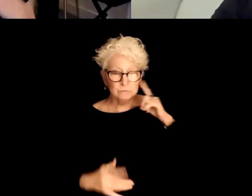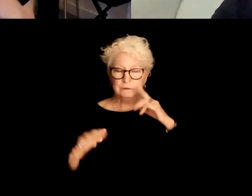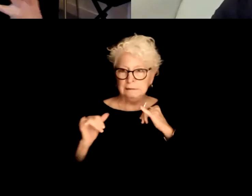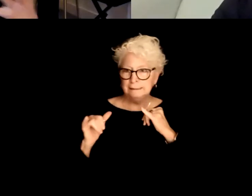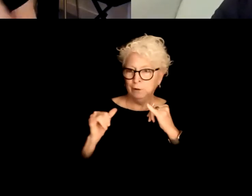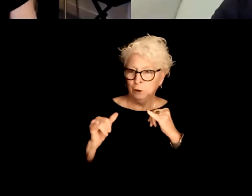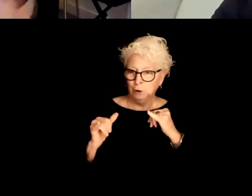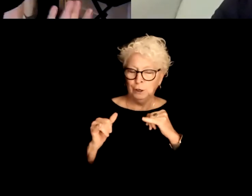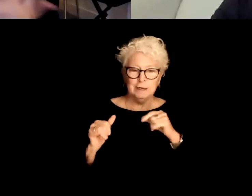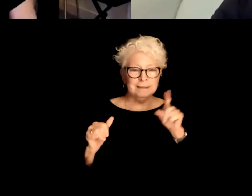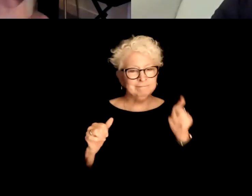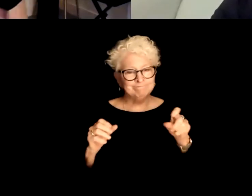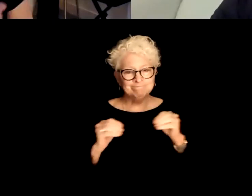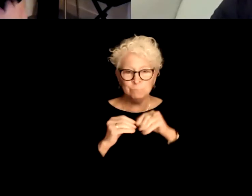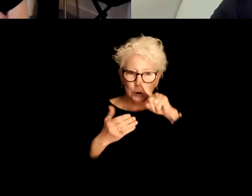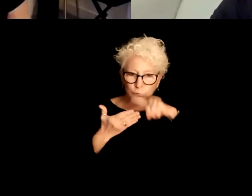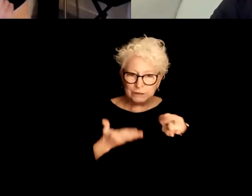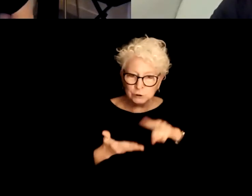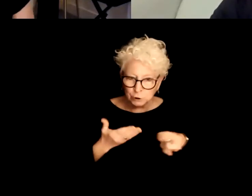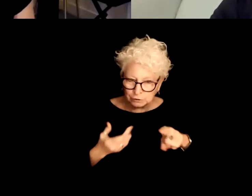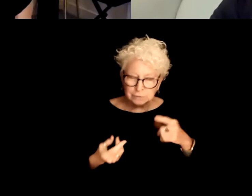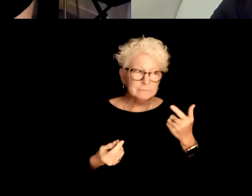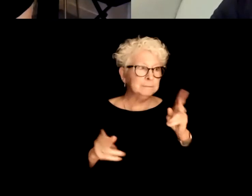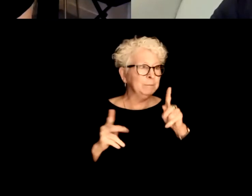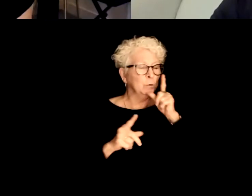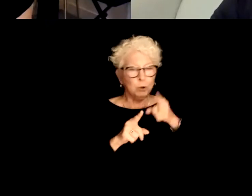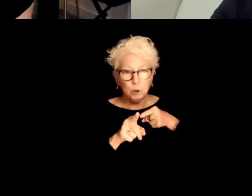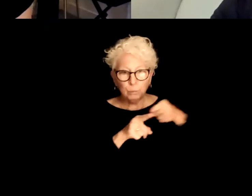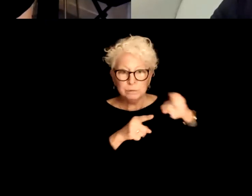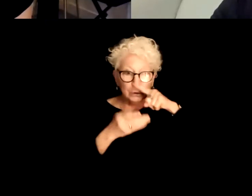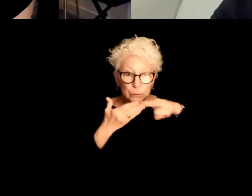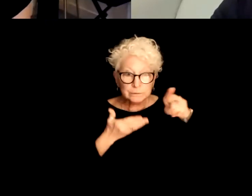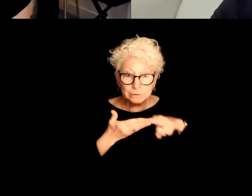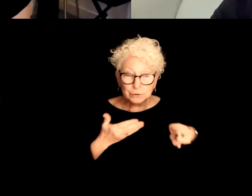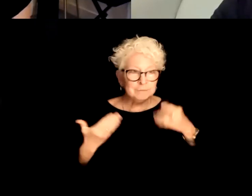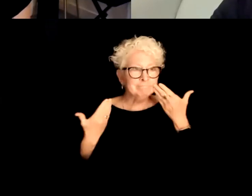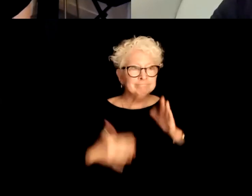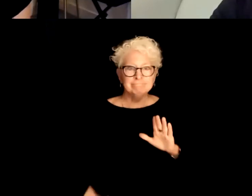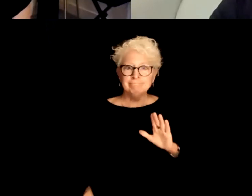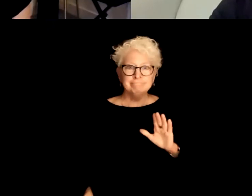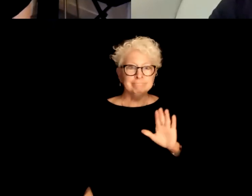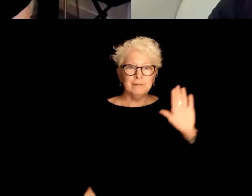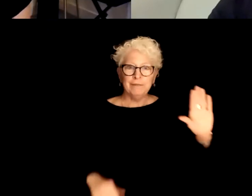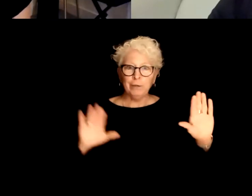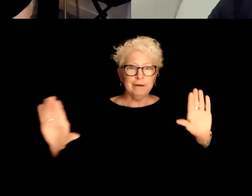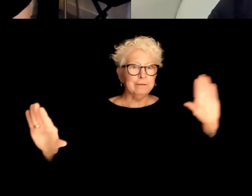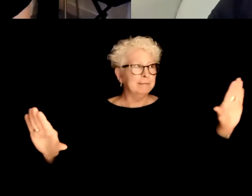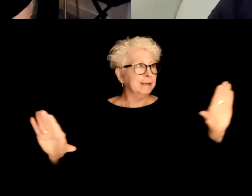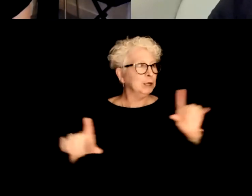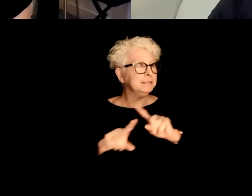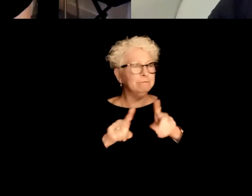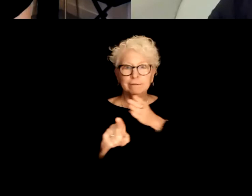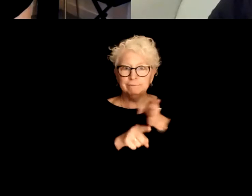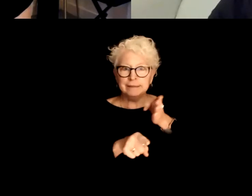these silos, the researchers are not even really familiar with each other's work, which I think has been really difficult and